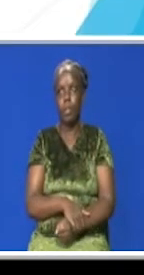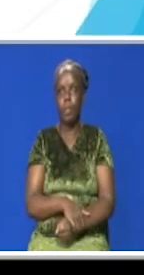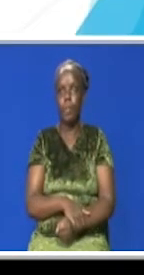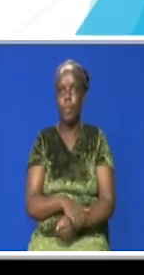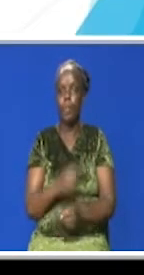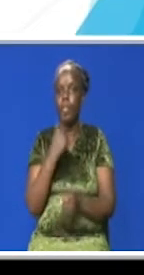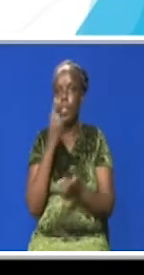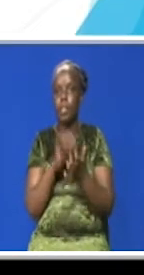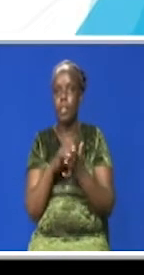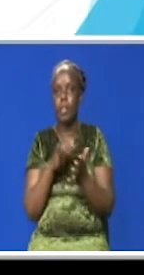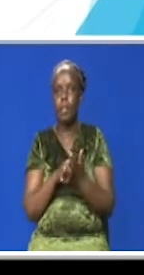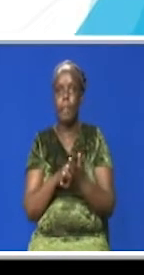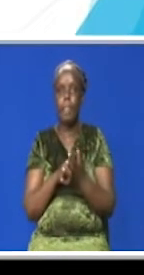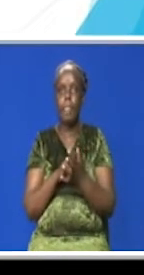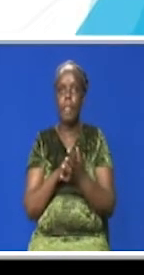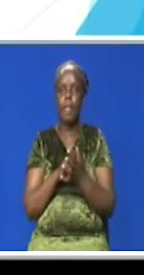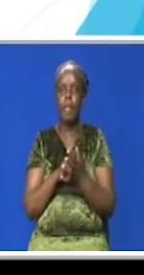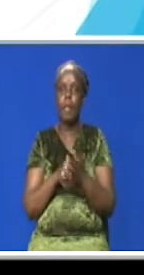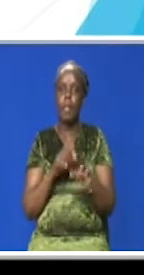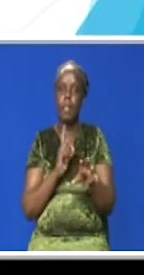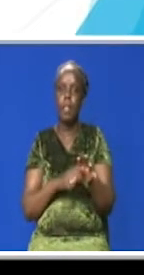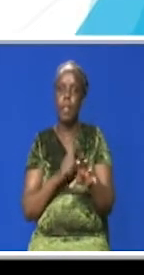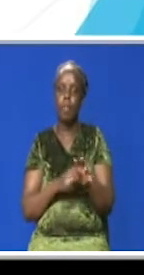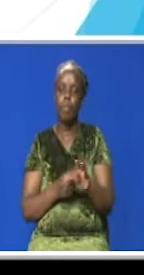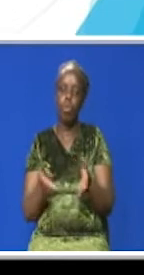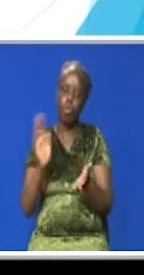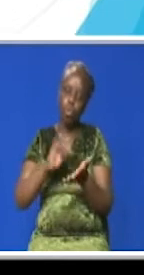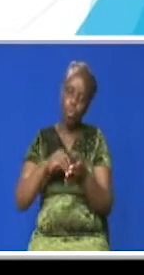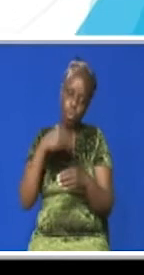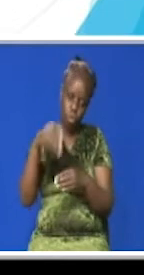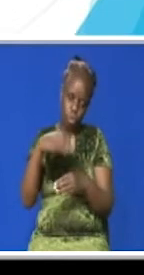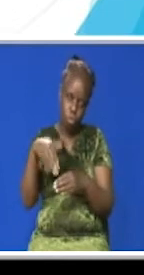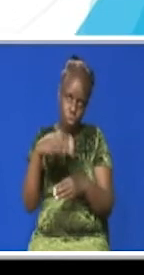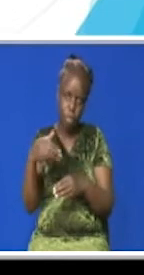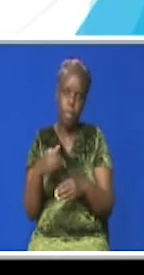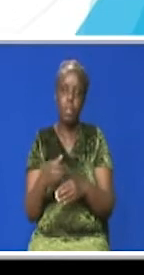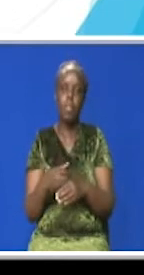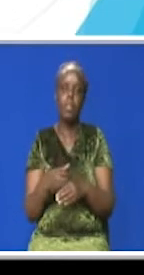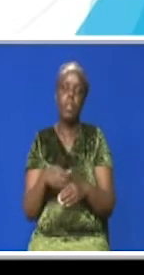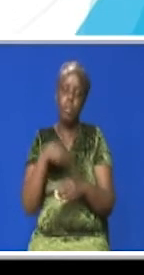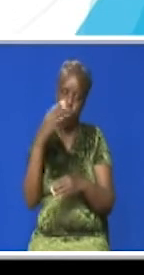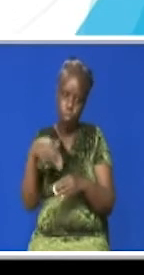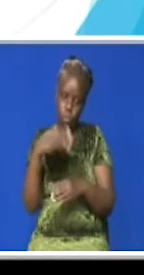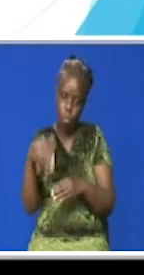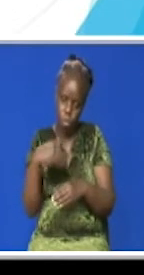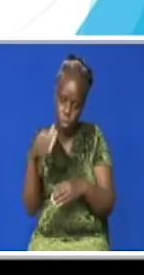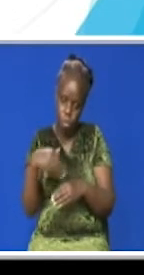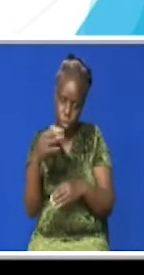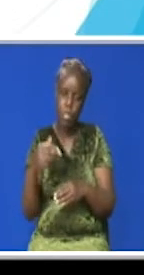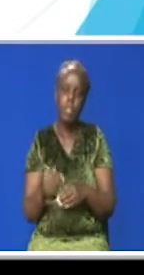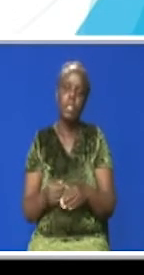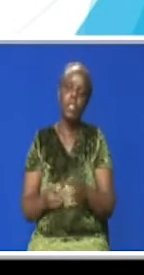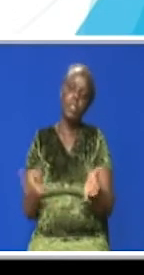We are saying time and again, or rather on a